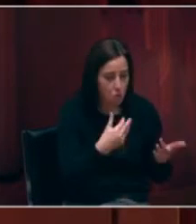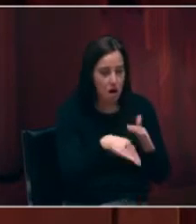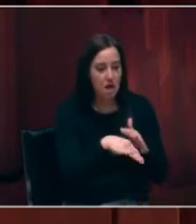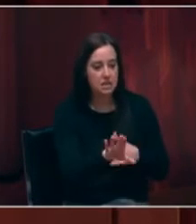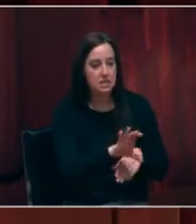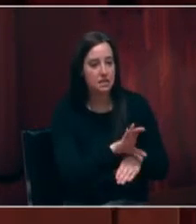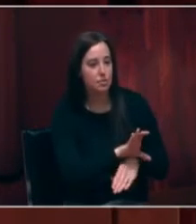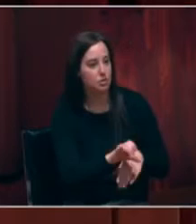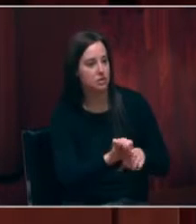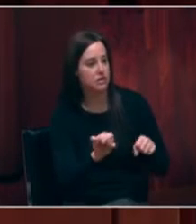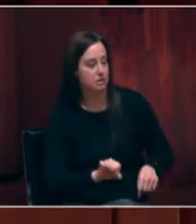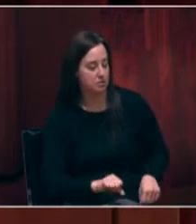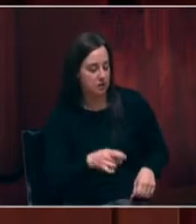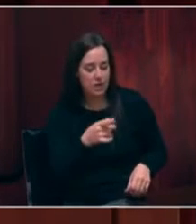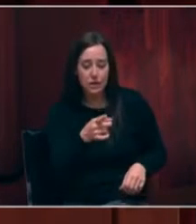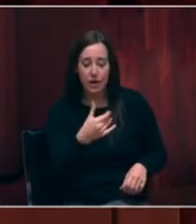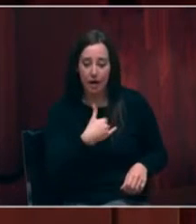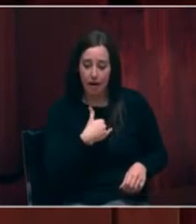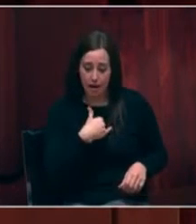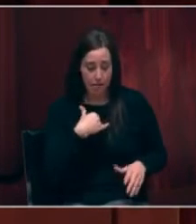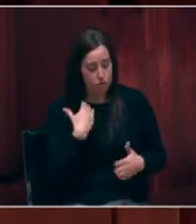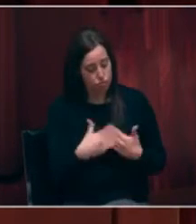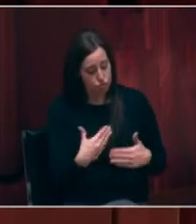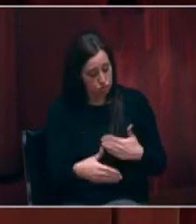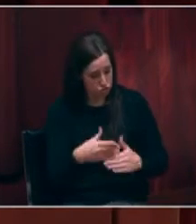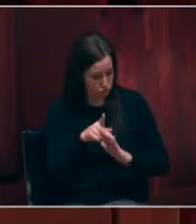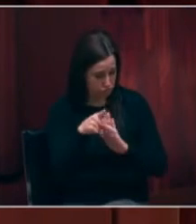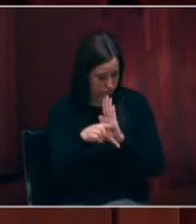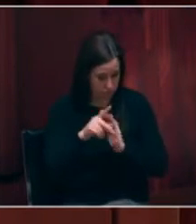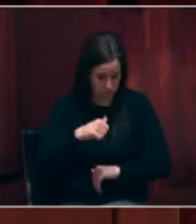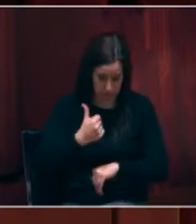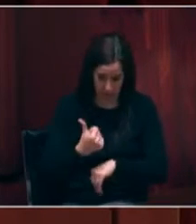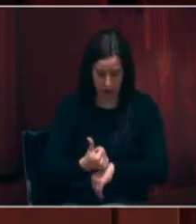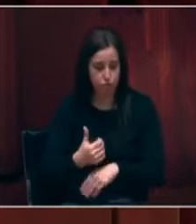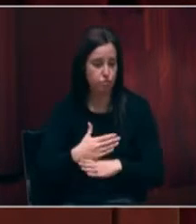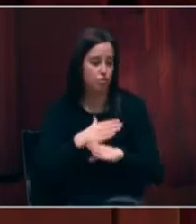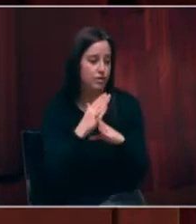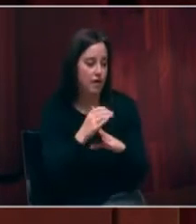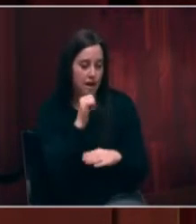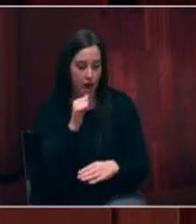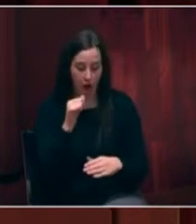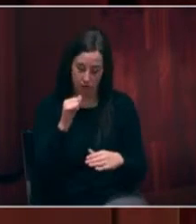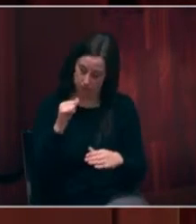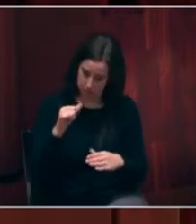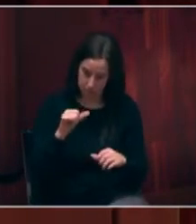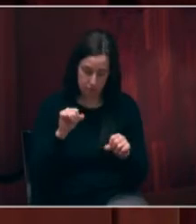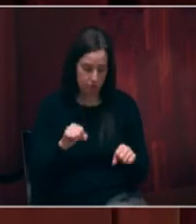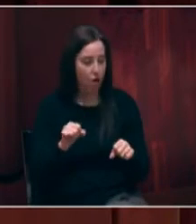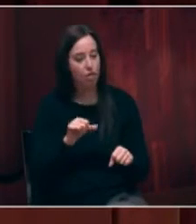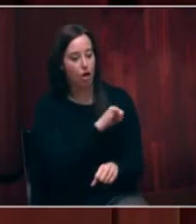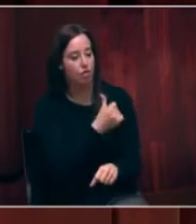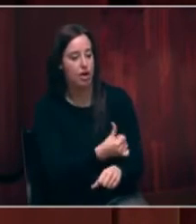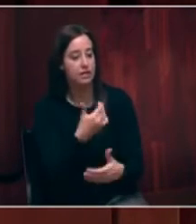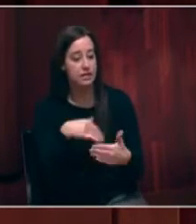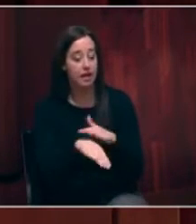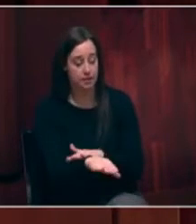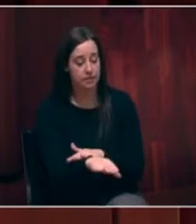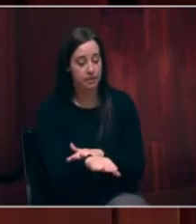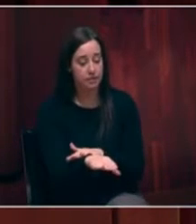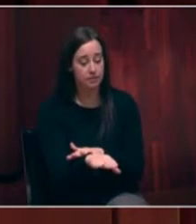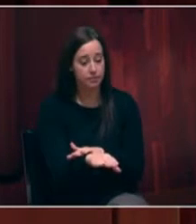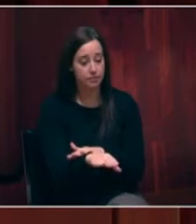systems. You have procedural or administrative controls in place to prevent unauthorized access. That's part of the physical safeguarding. So for the